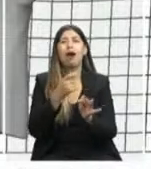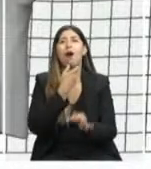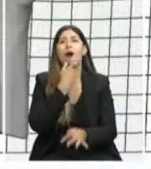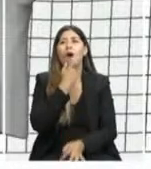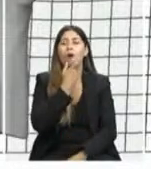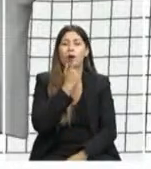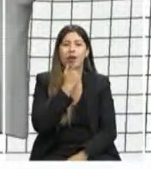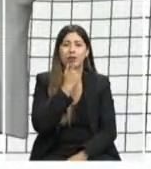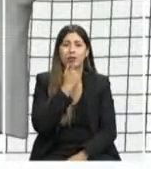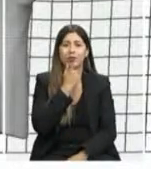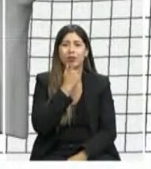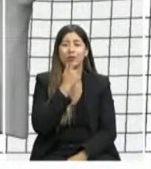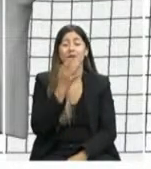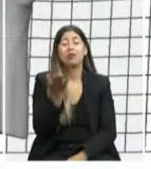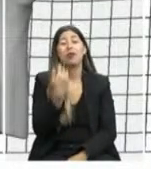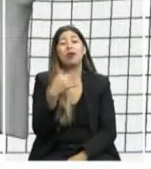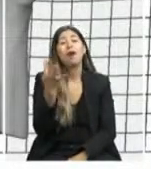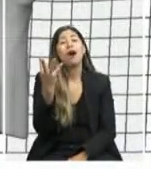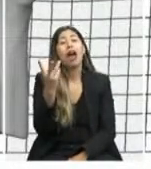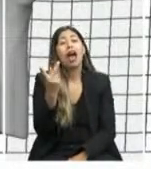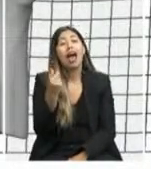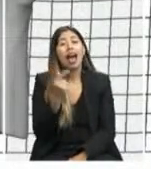an individual to fracture the hip,